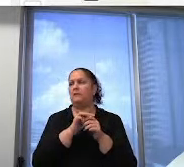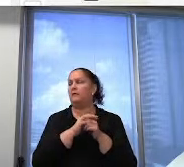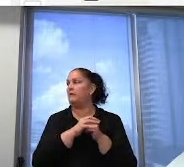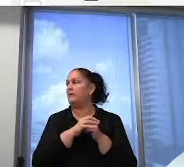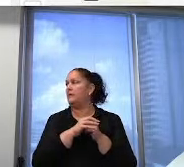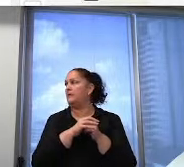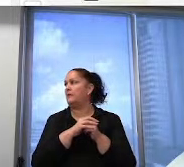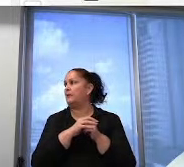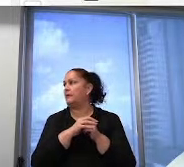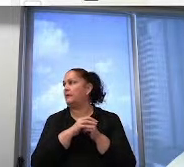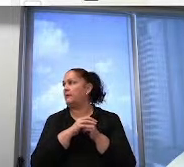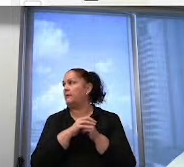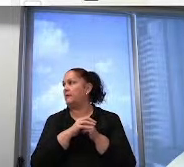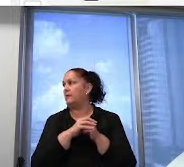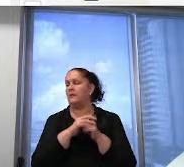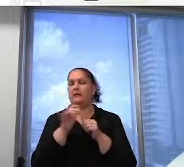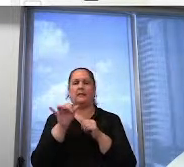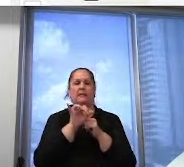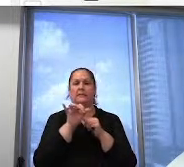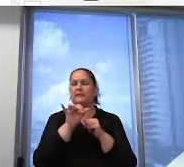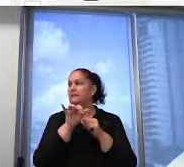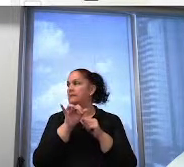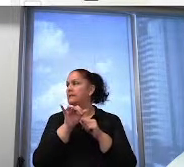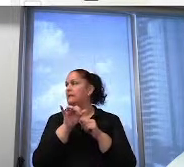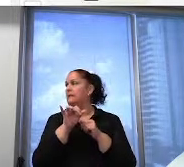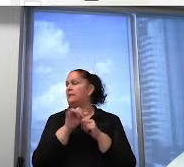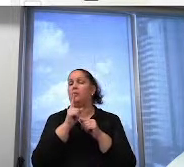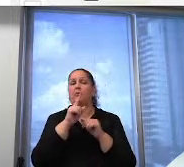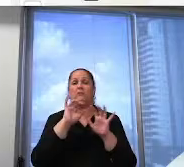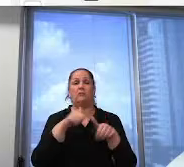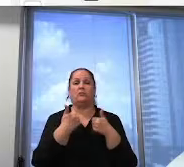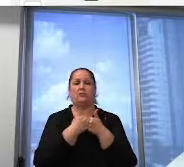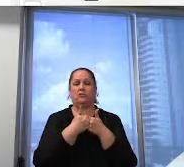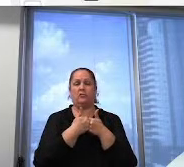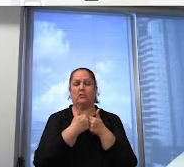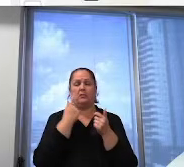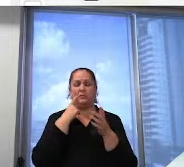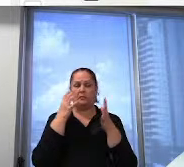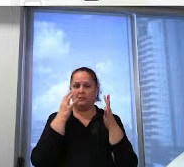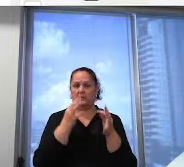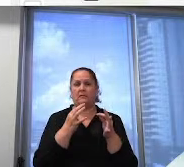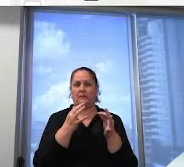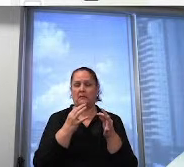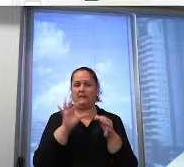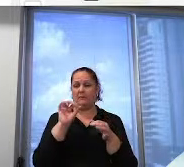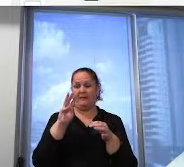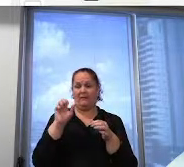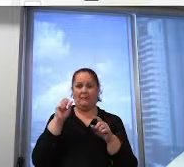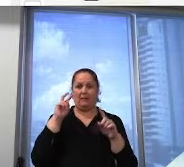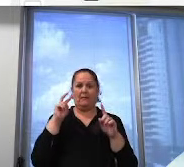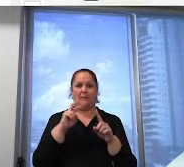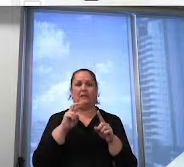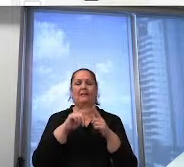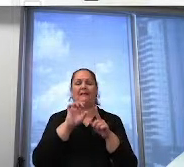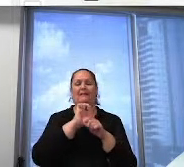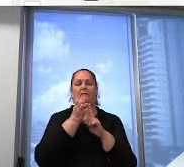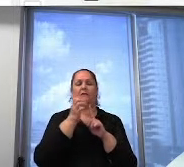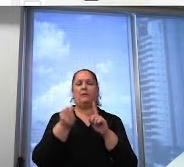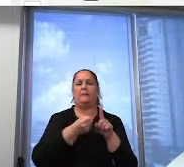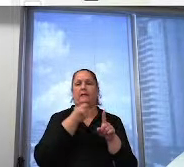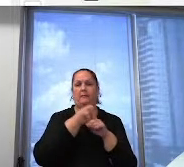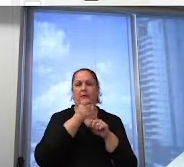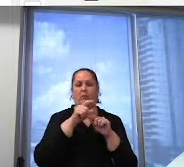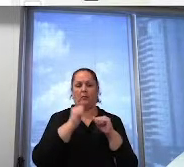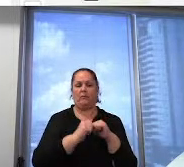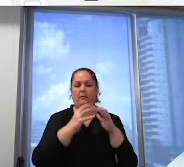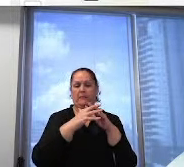we're going through. It will be the same, similar. One of the challenges in determination from a FEMA perspective has to do with the